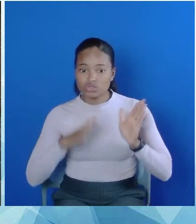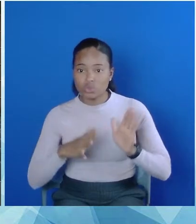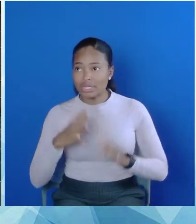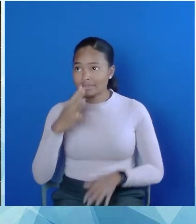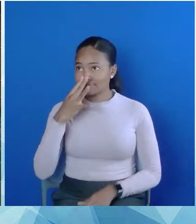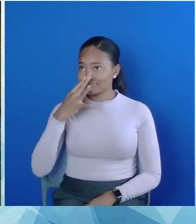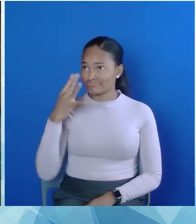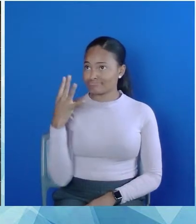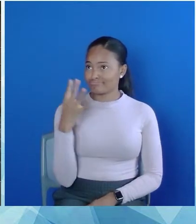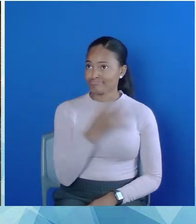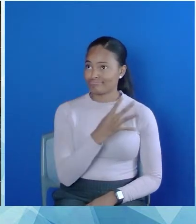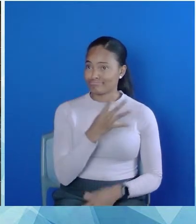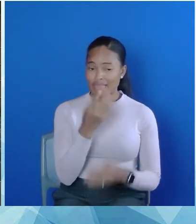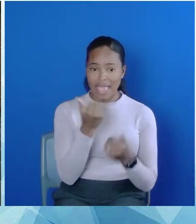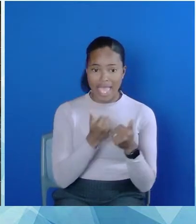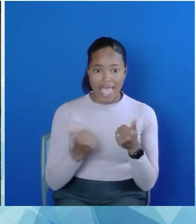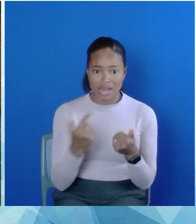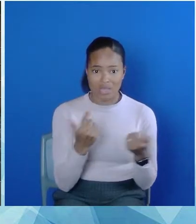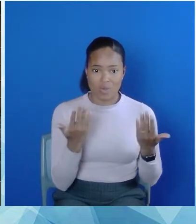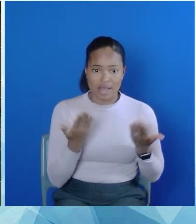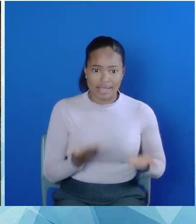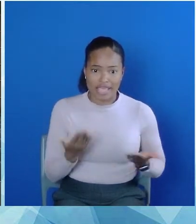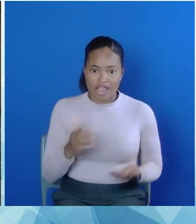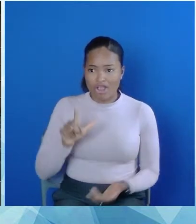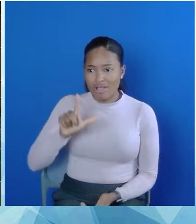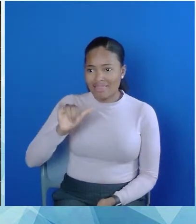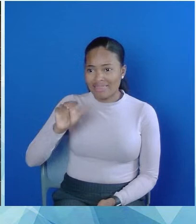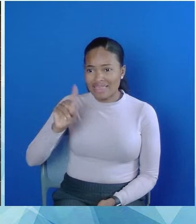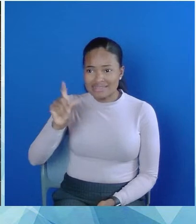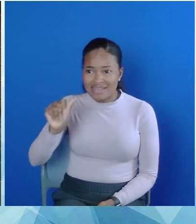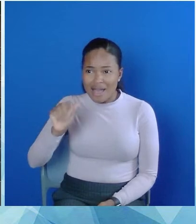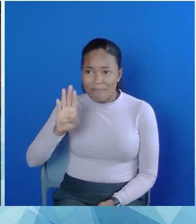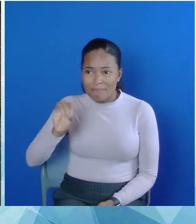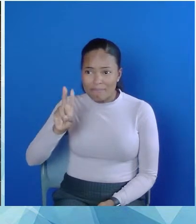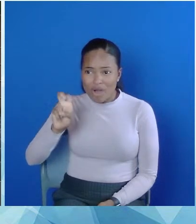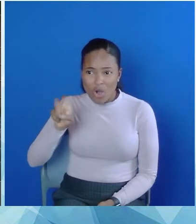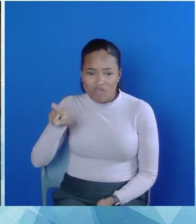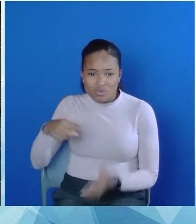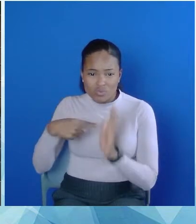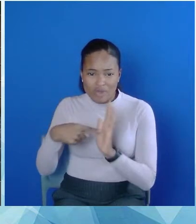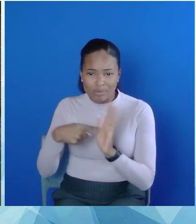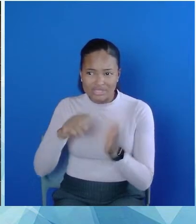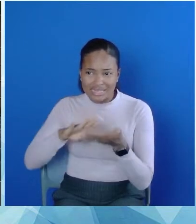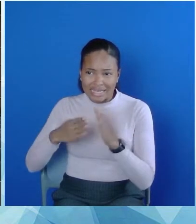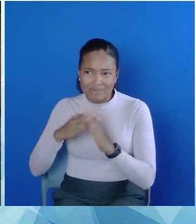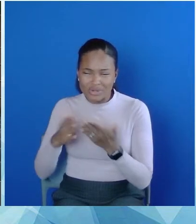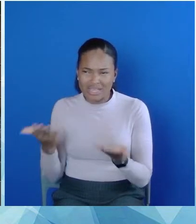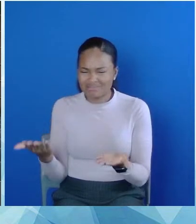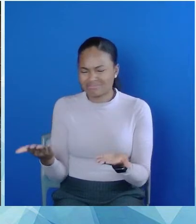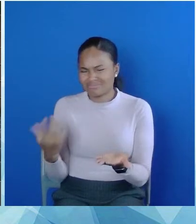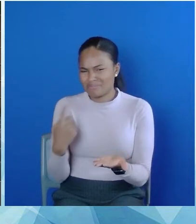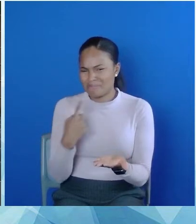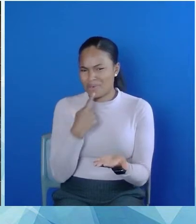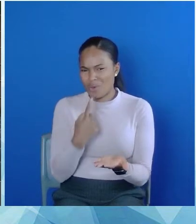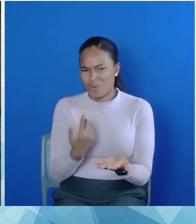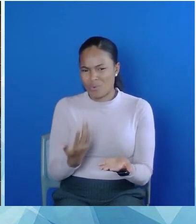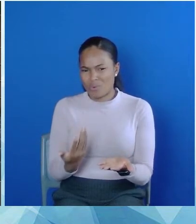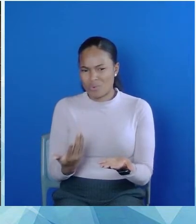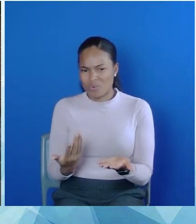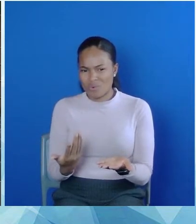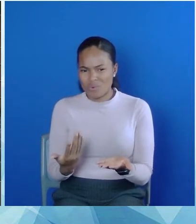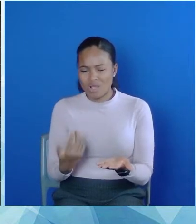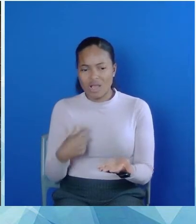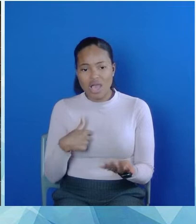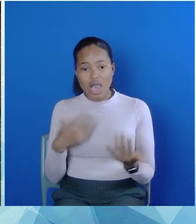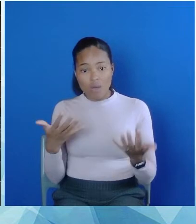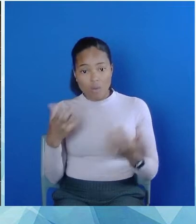listen to anyone here. And Linda Bove, who's representing the community, this is really disappointing. What I would like